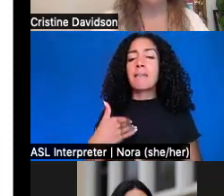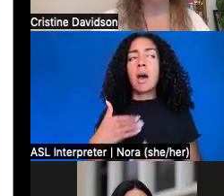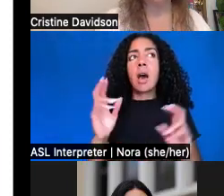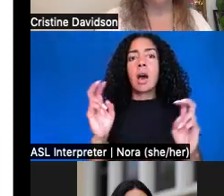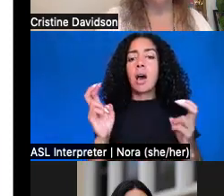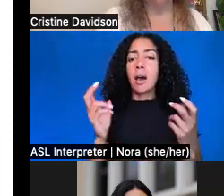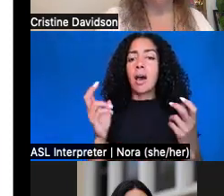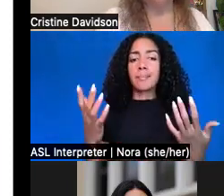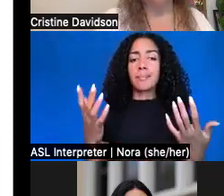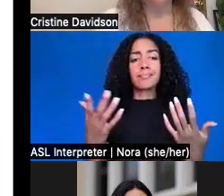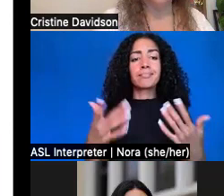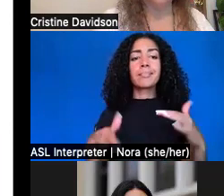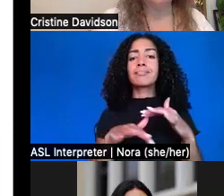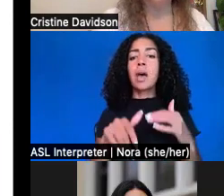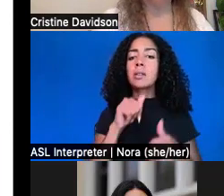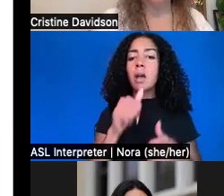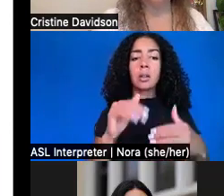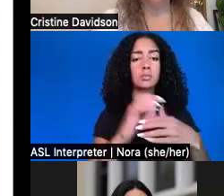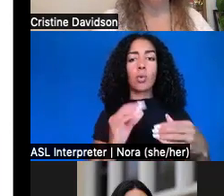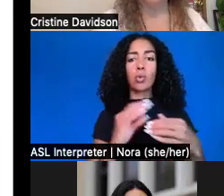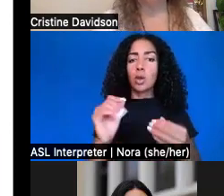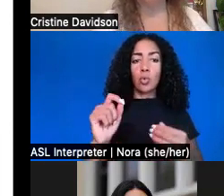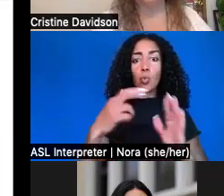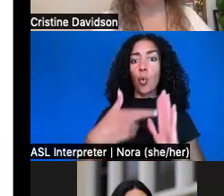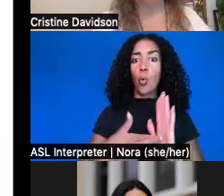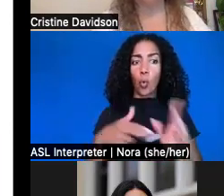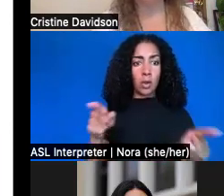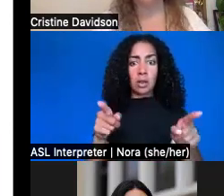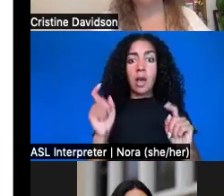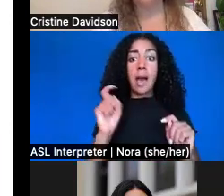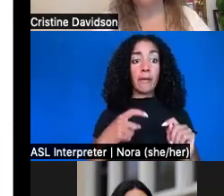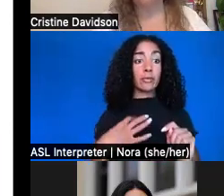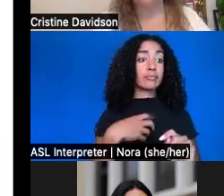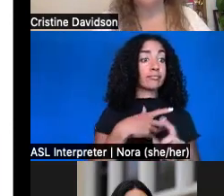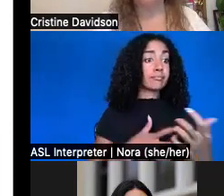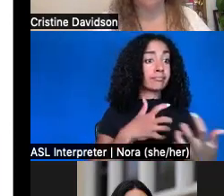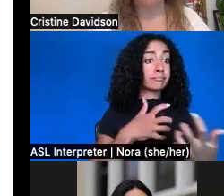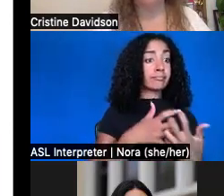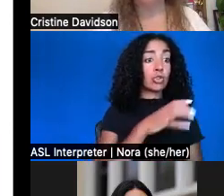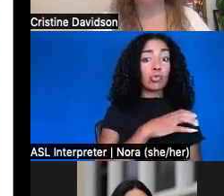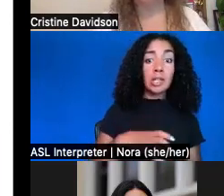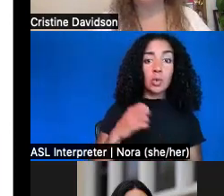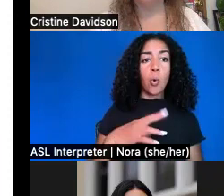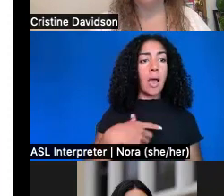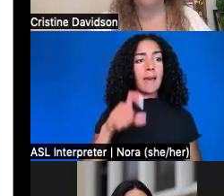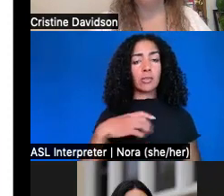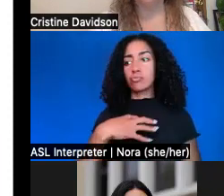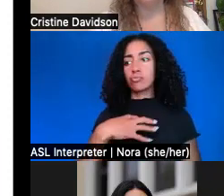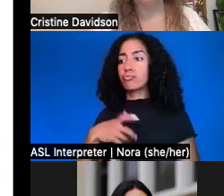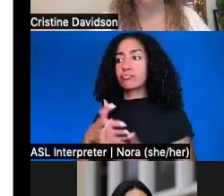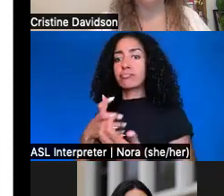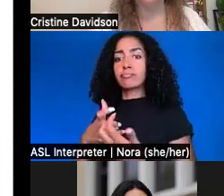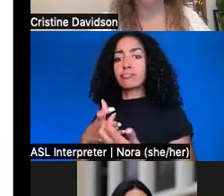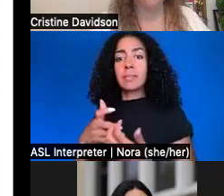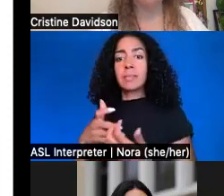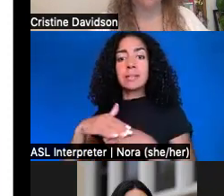be natives. And just the fact that we are even having that conversation, it can be harmful, right? That we have to choose,